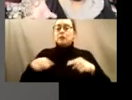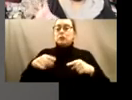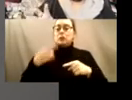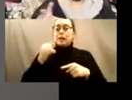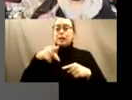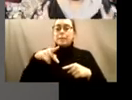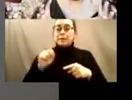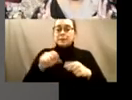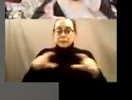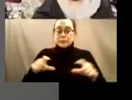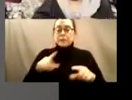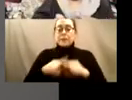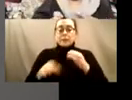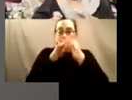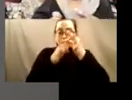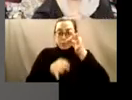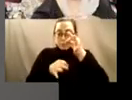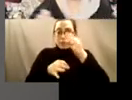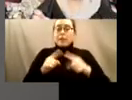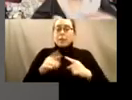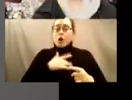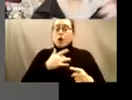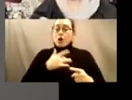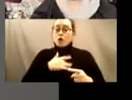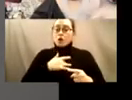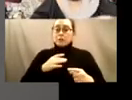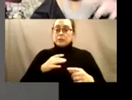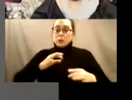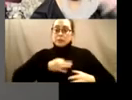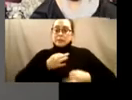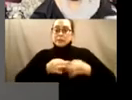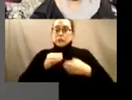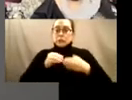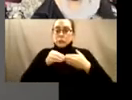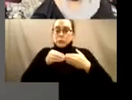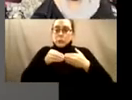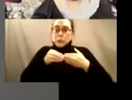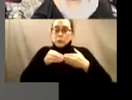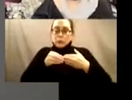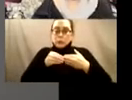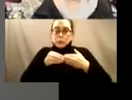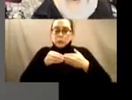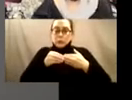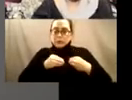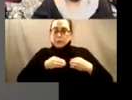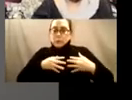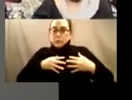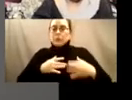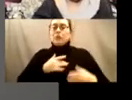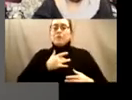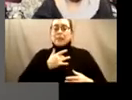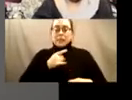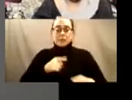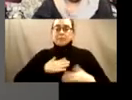the spine is an anatomical heart with lots of stitched rays kind of radiating out from it. And it